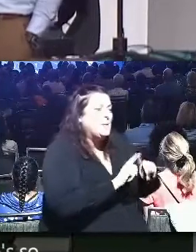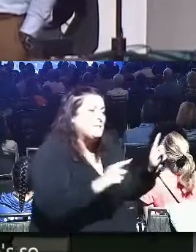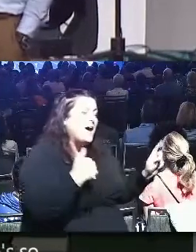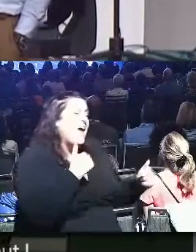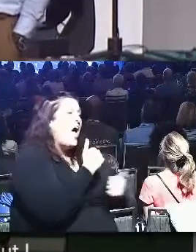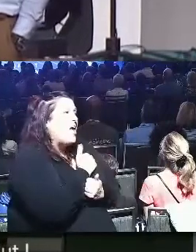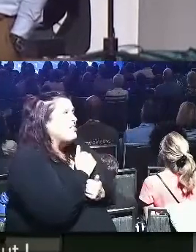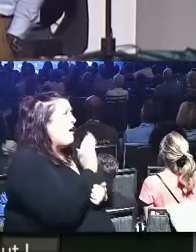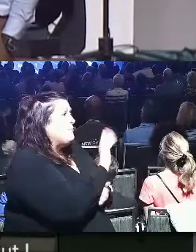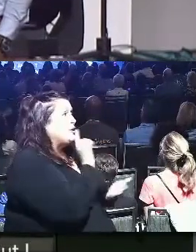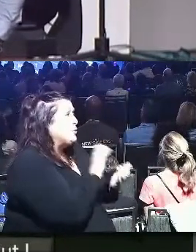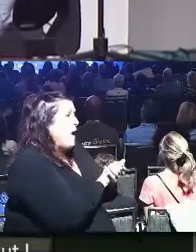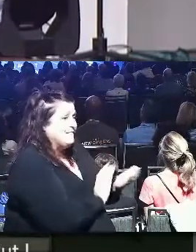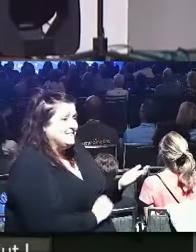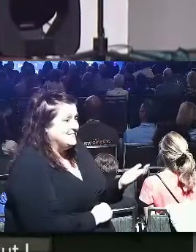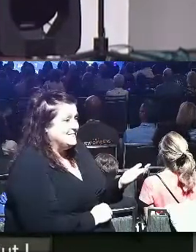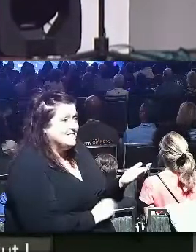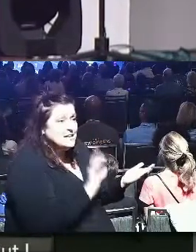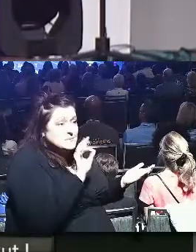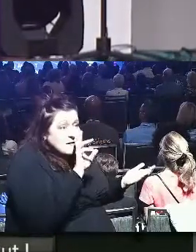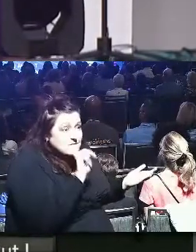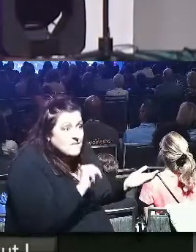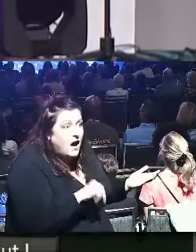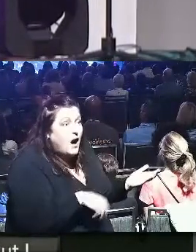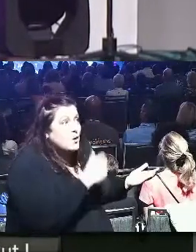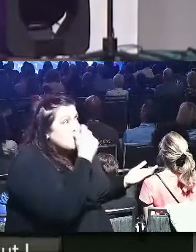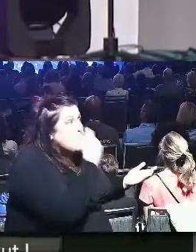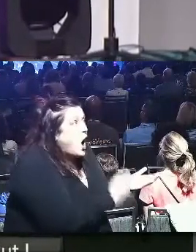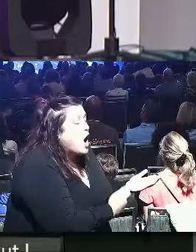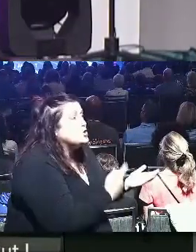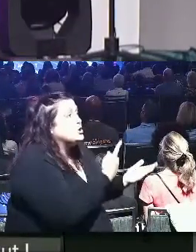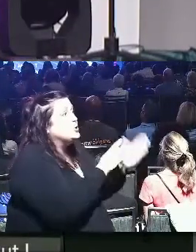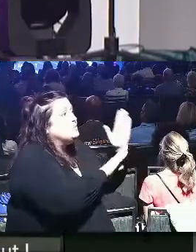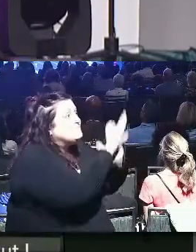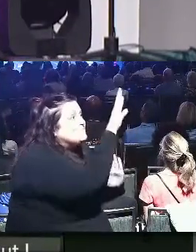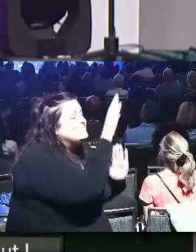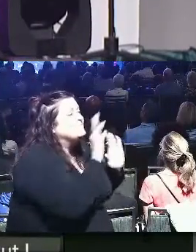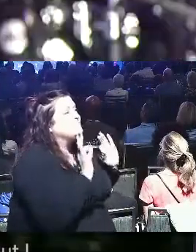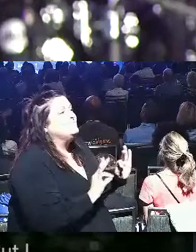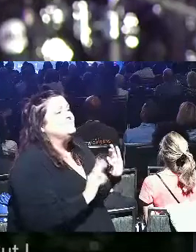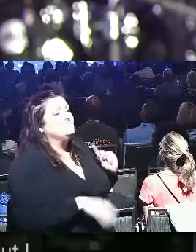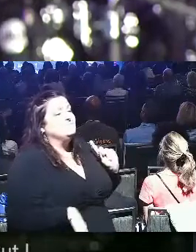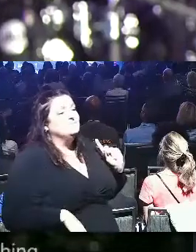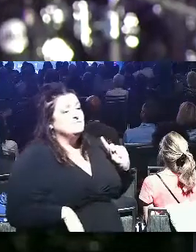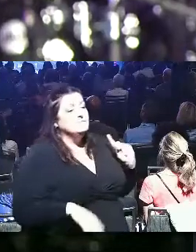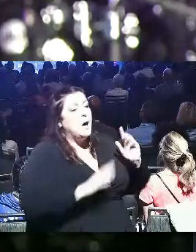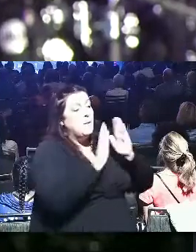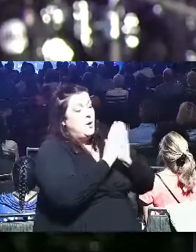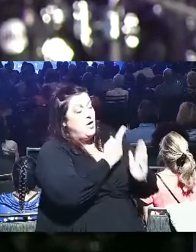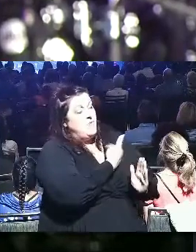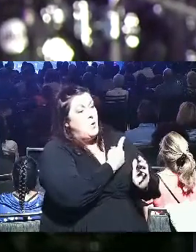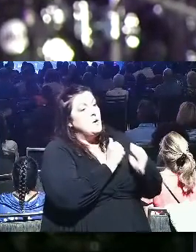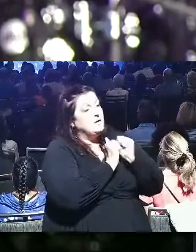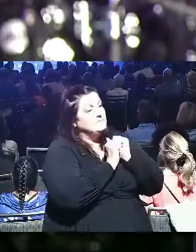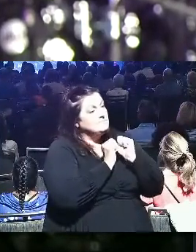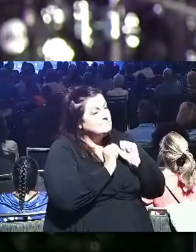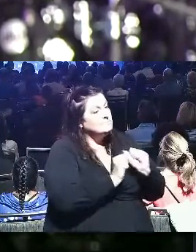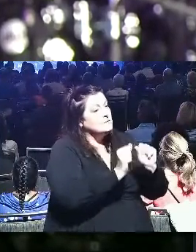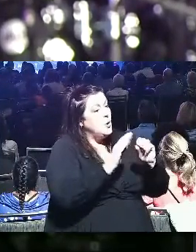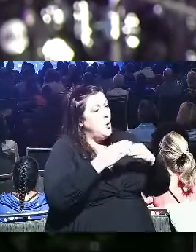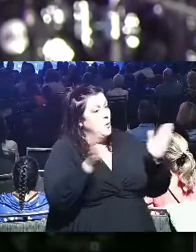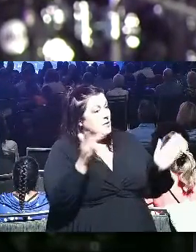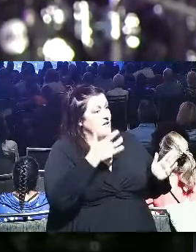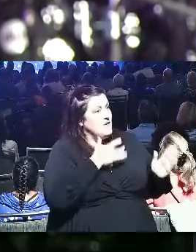wife. It's been so fun watching you, and I pray that we just continue to open up our hearts and have a great